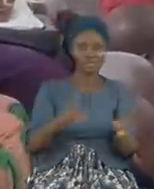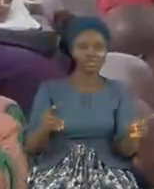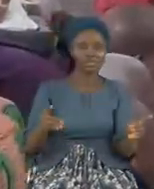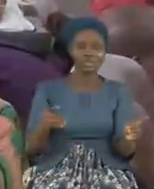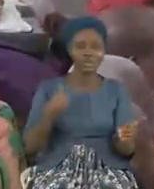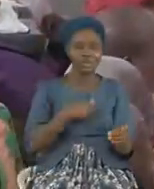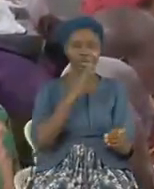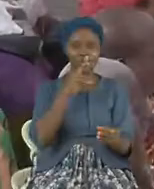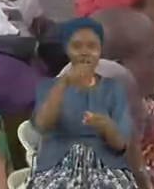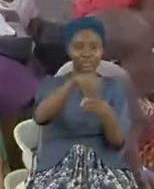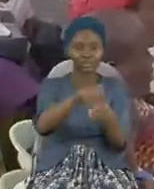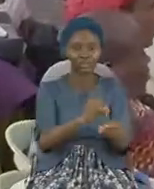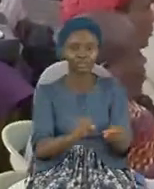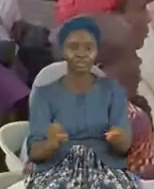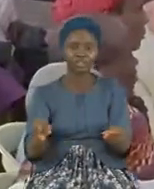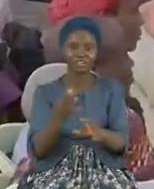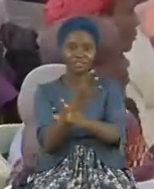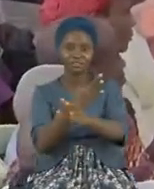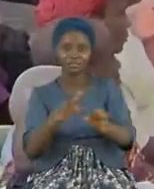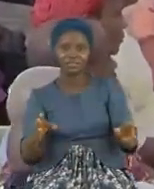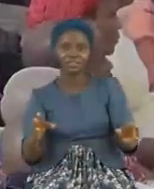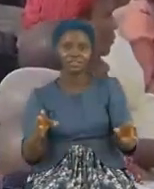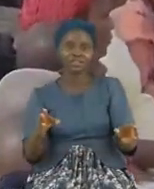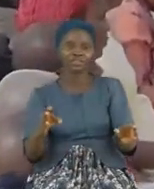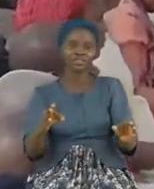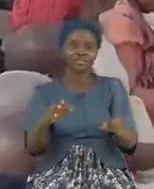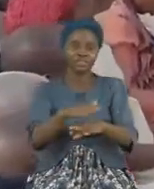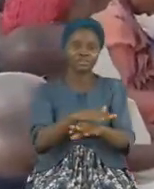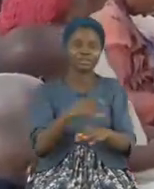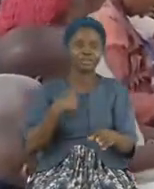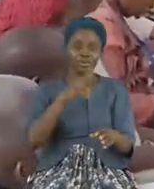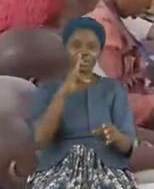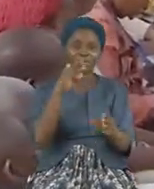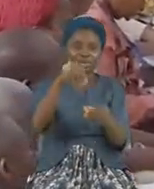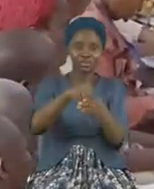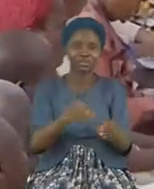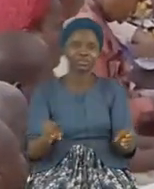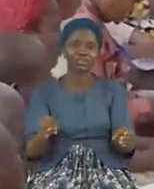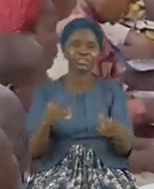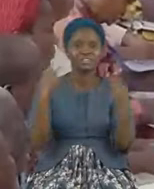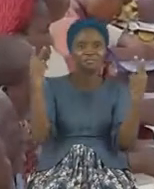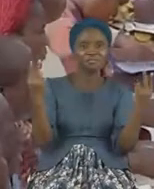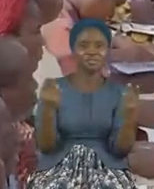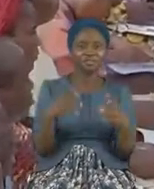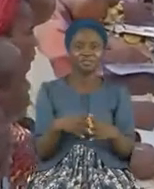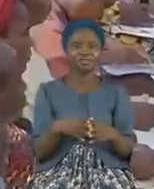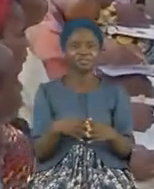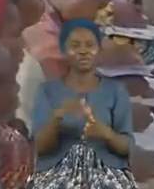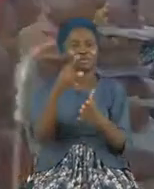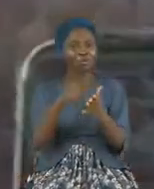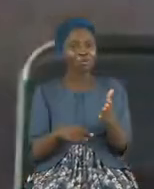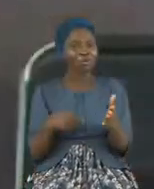sowing freedom. Amen. We're sowing victory. Amen. What we sow is what we